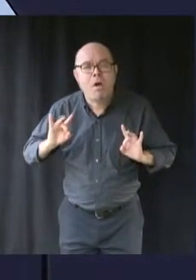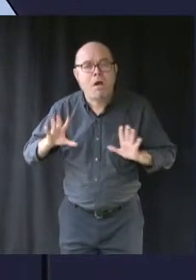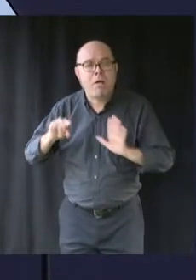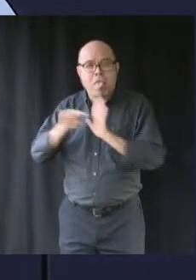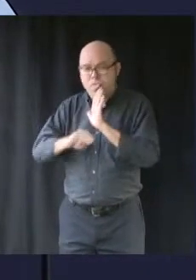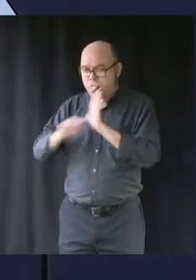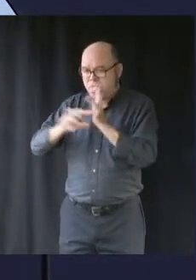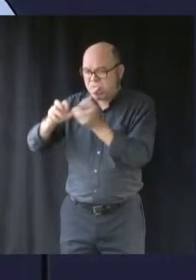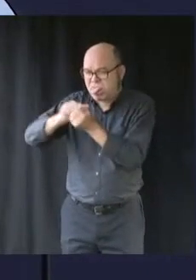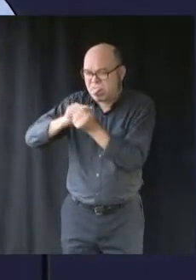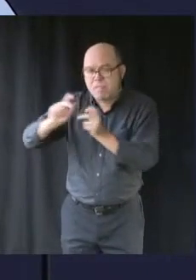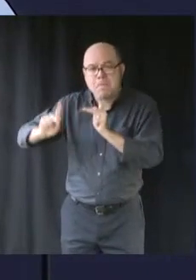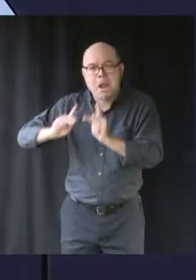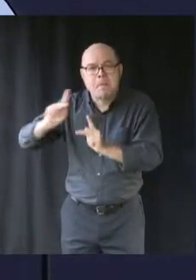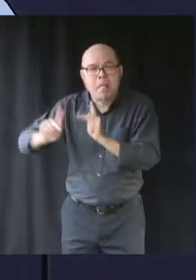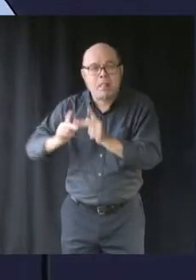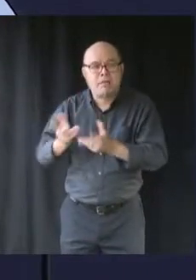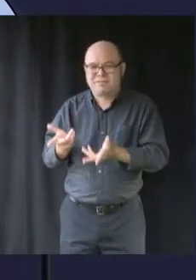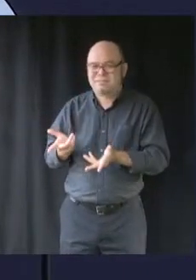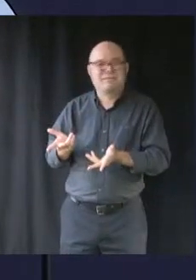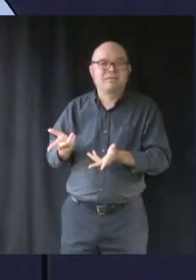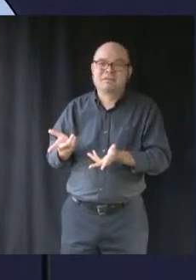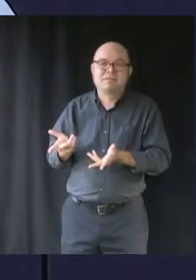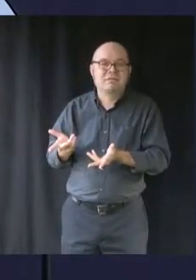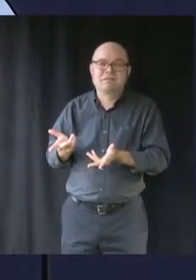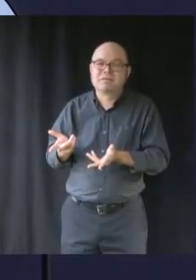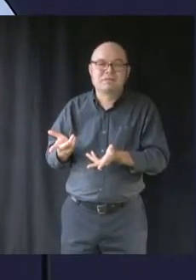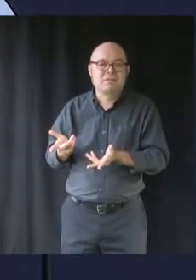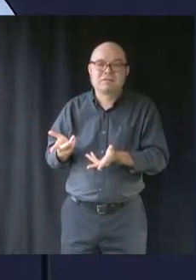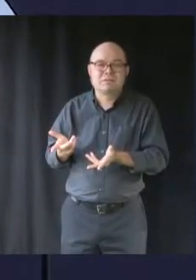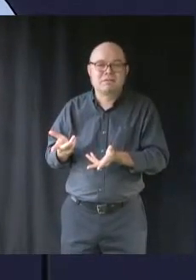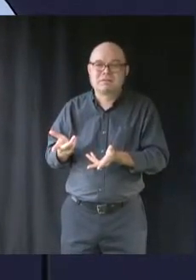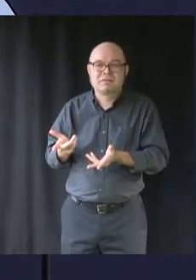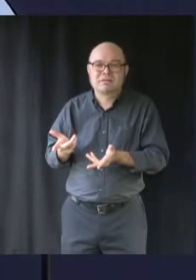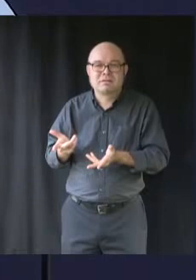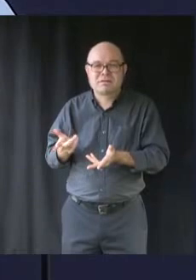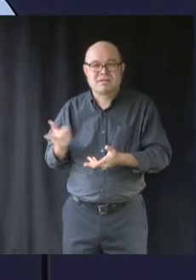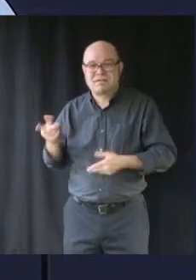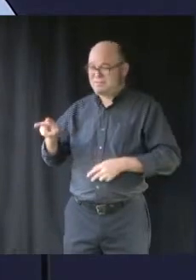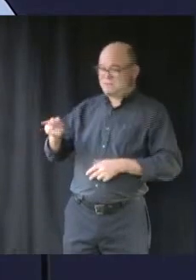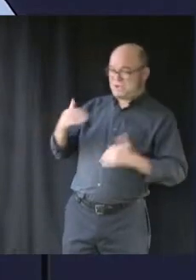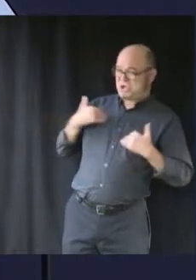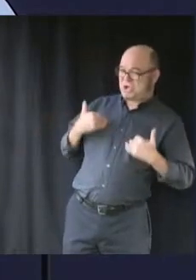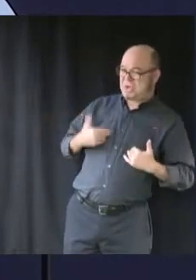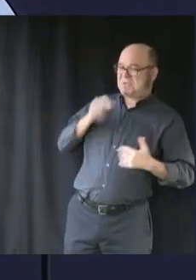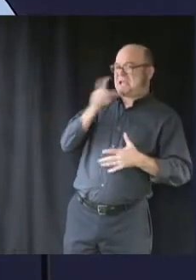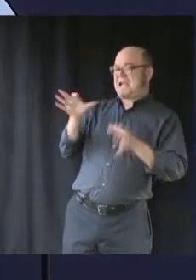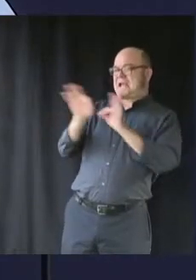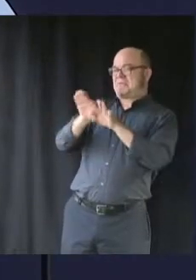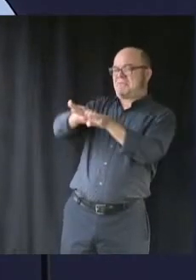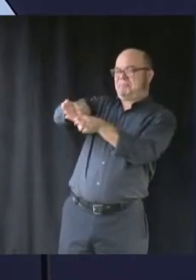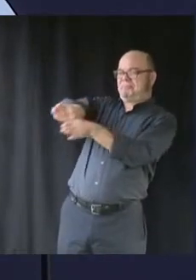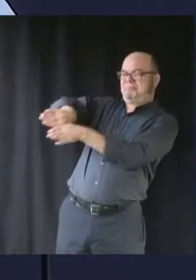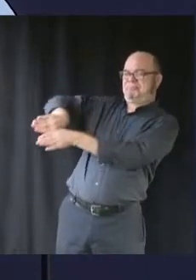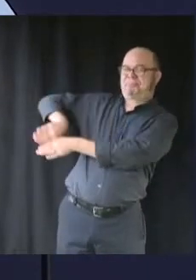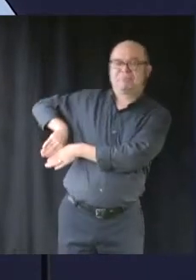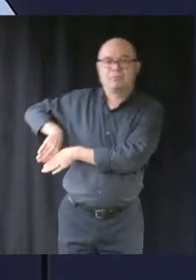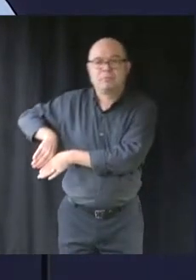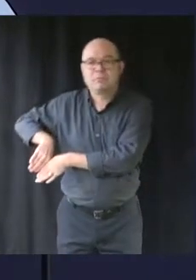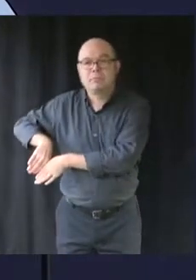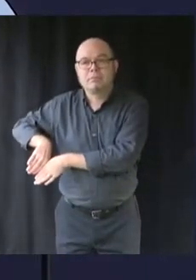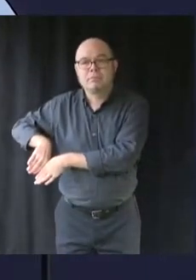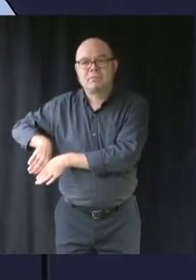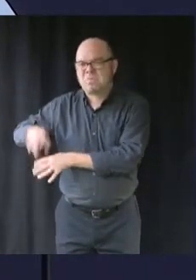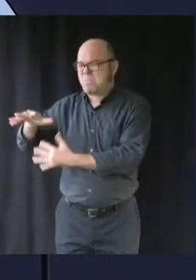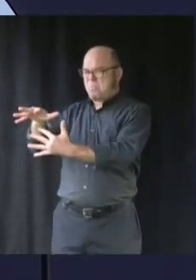wherever we see our fellow human beings being dehumanized, doesn't mean we go to war, but we must speak out.